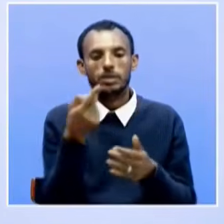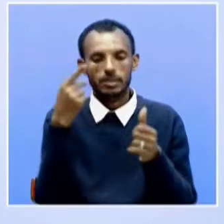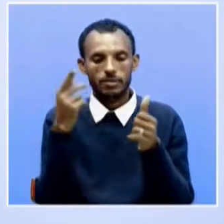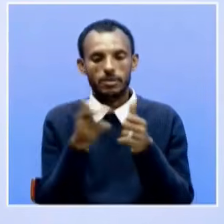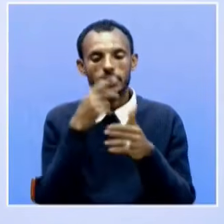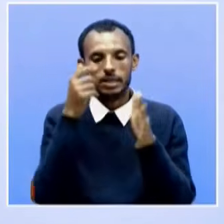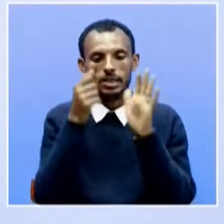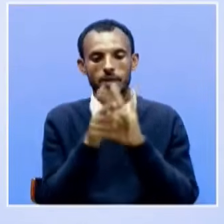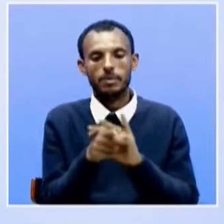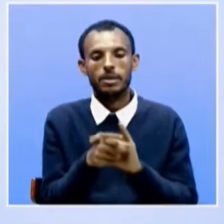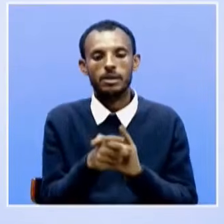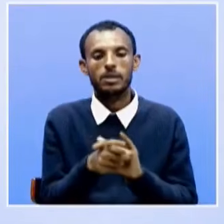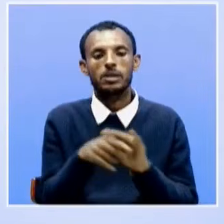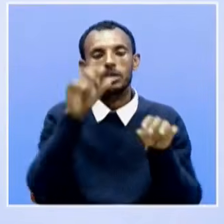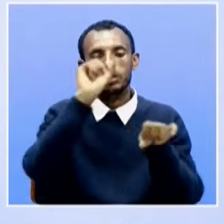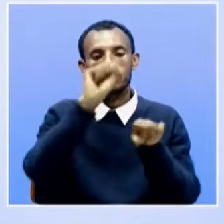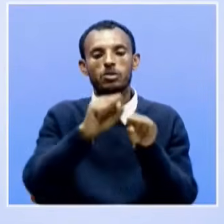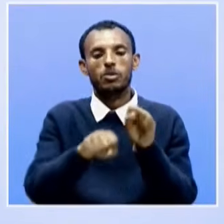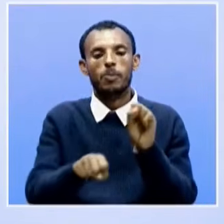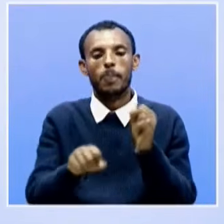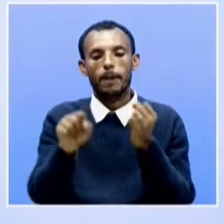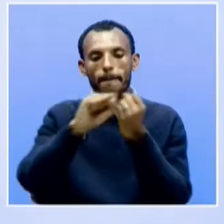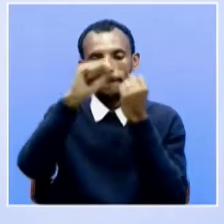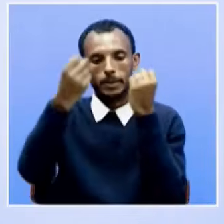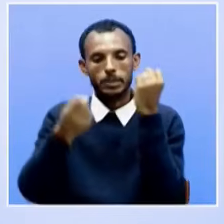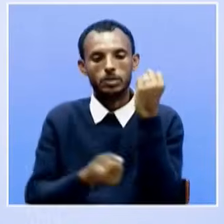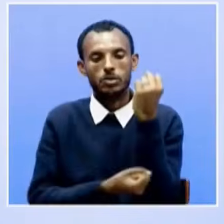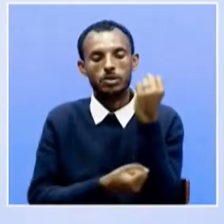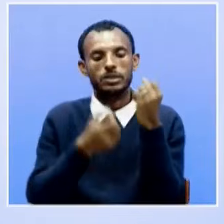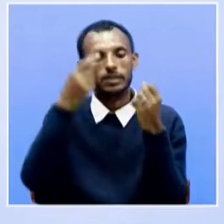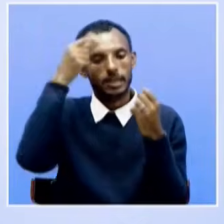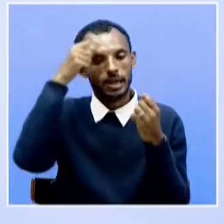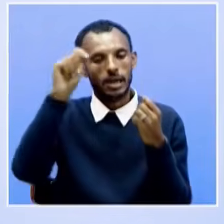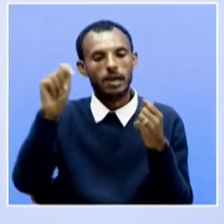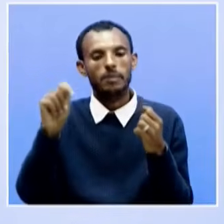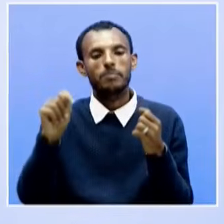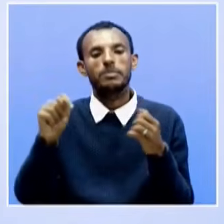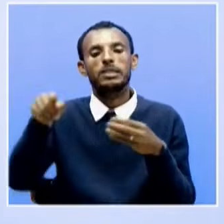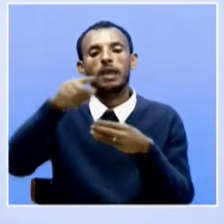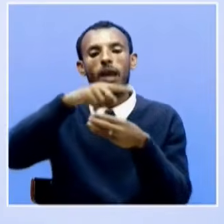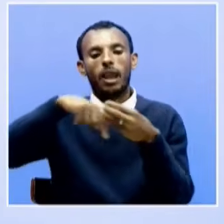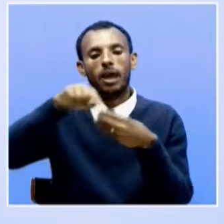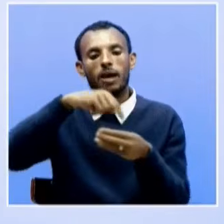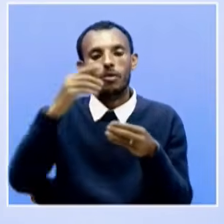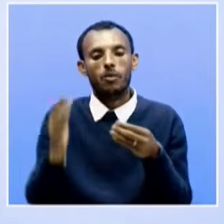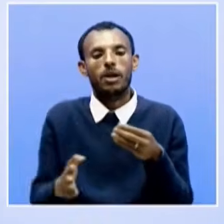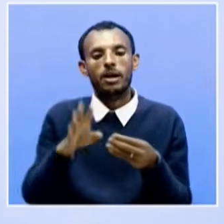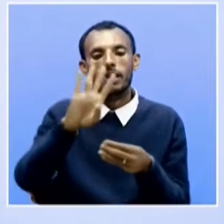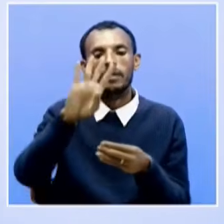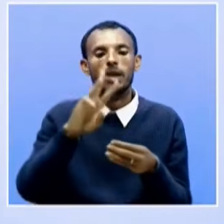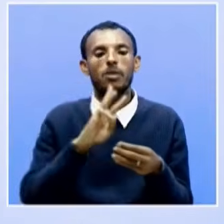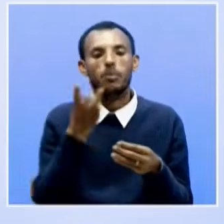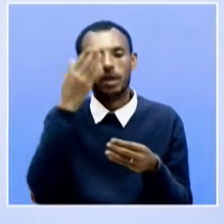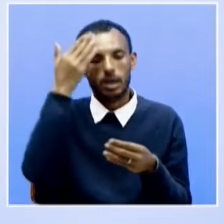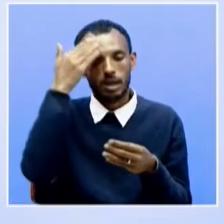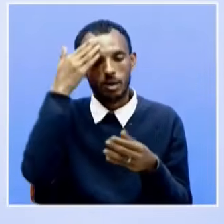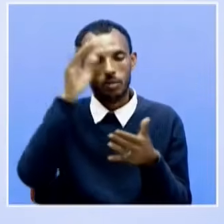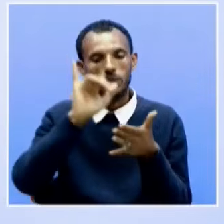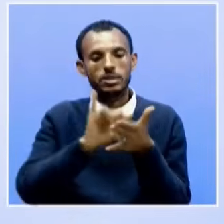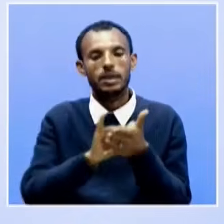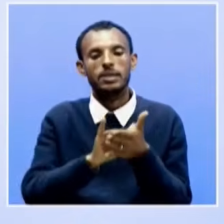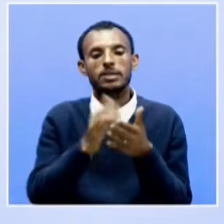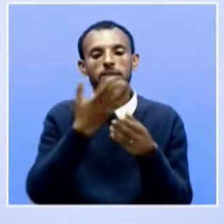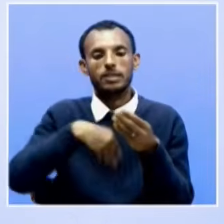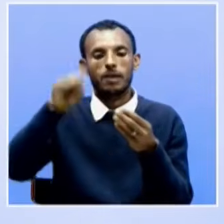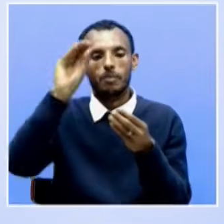example. Okay, so based on the theorem on cyclic quadrilateral, we know that the